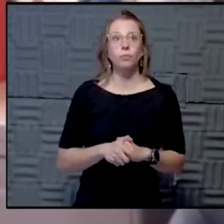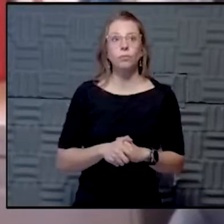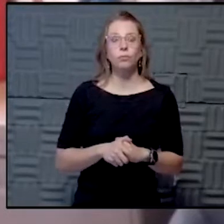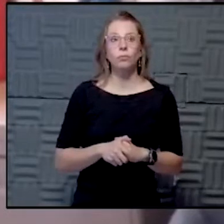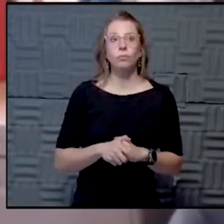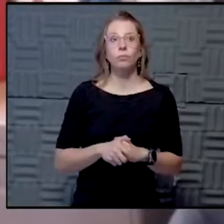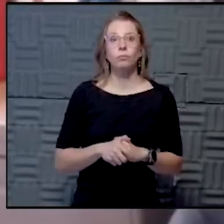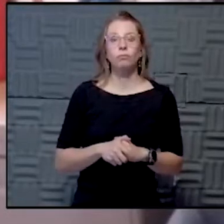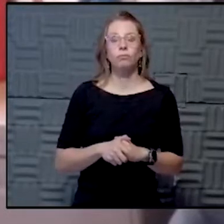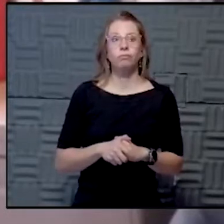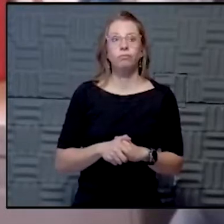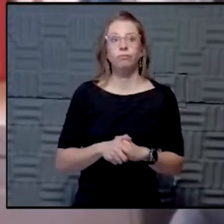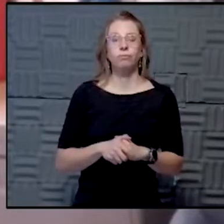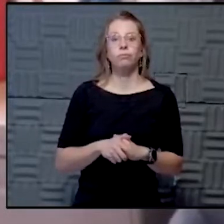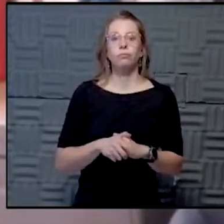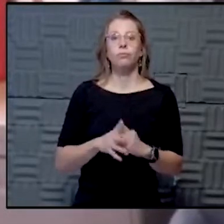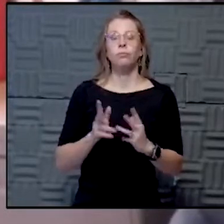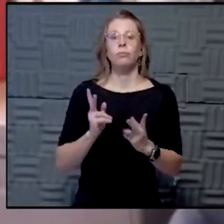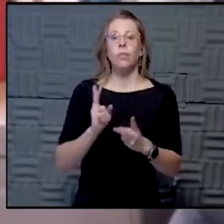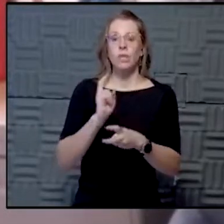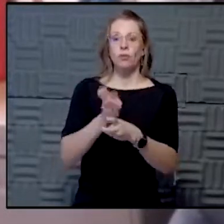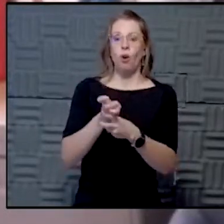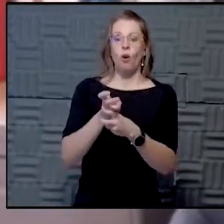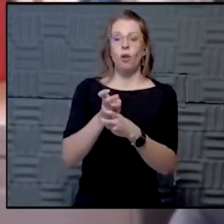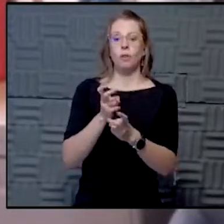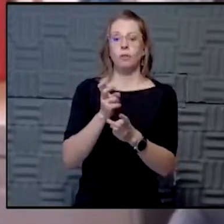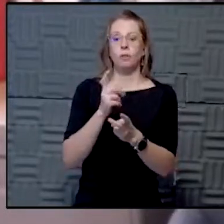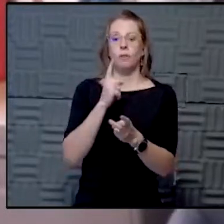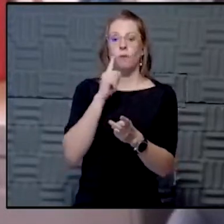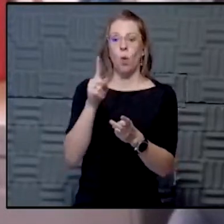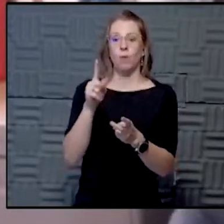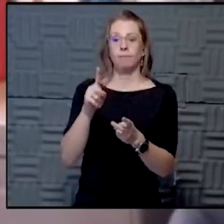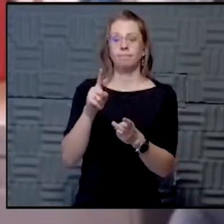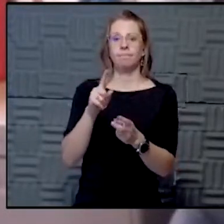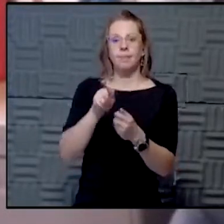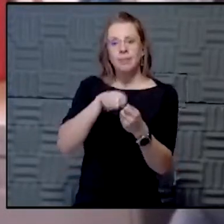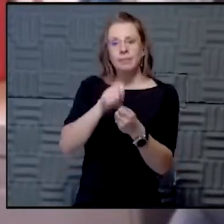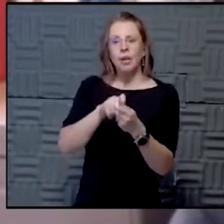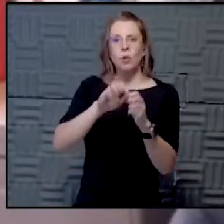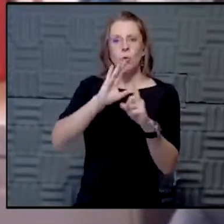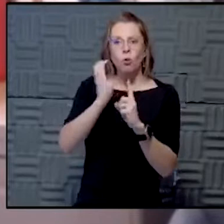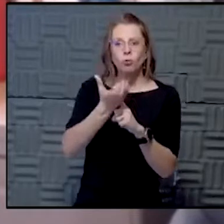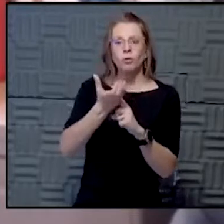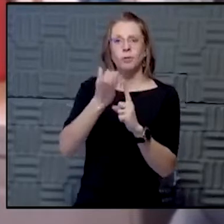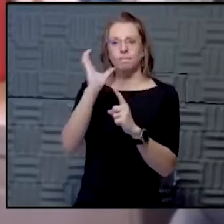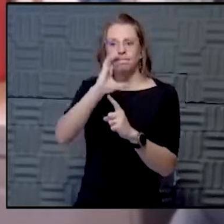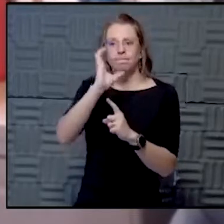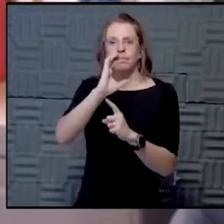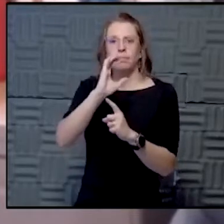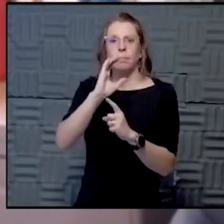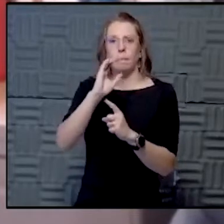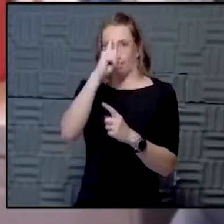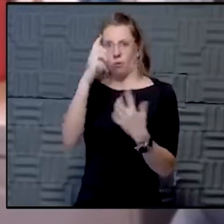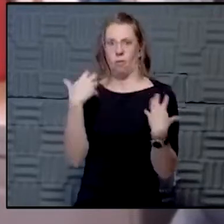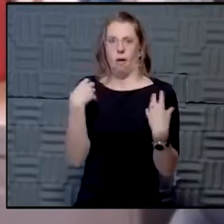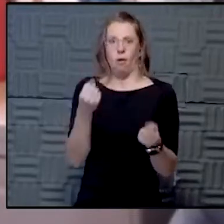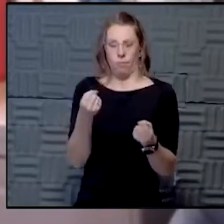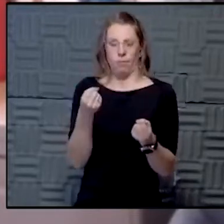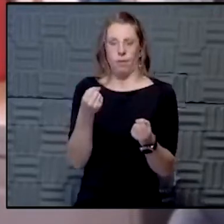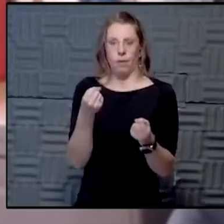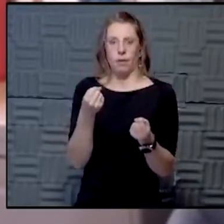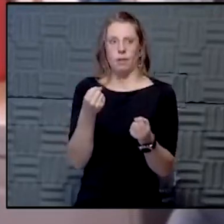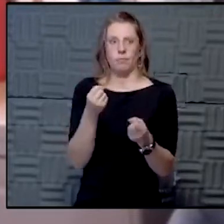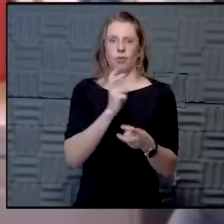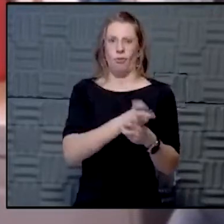culture that makes it hard to seek mental health. When these are hard jobs, and you go into that knowing